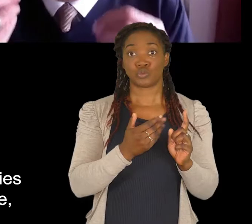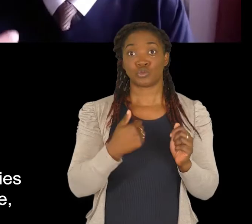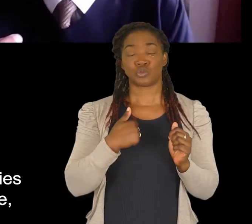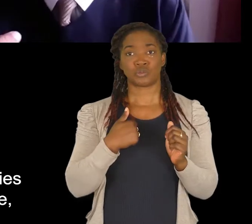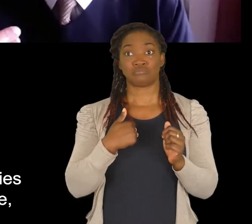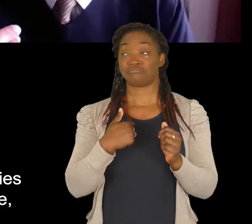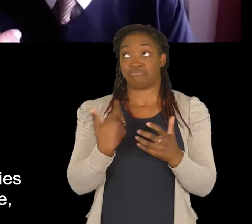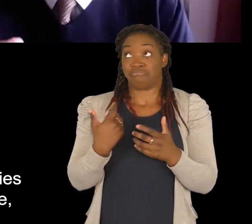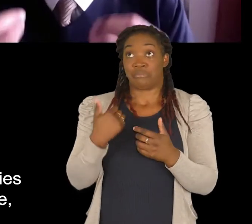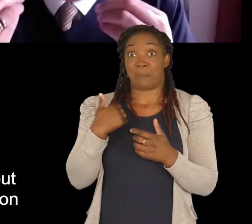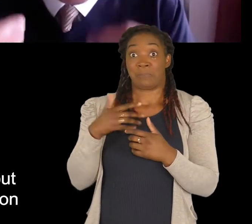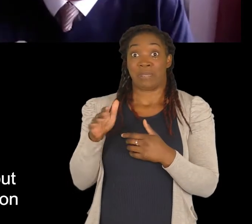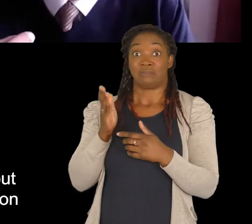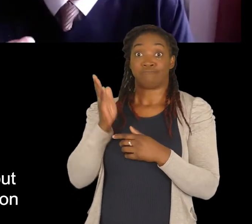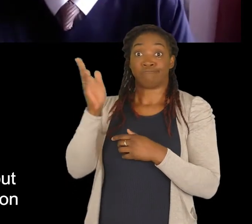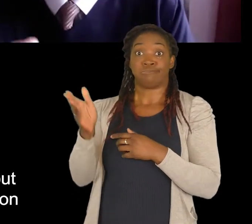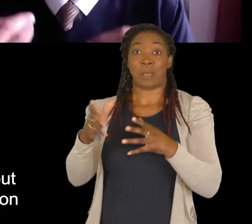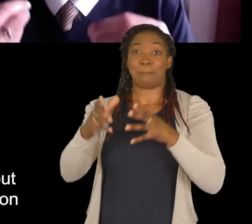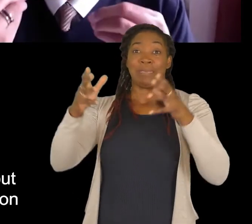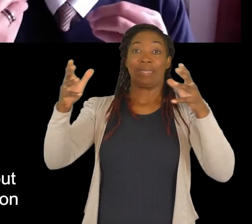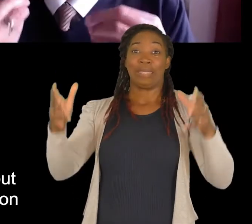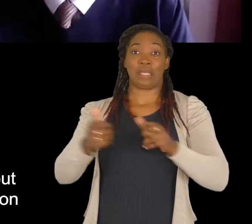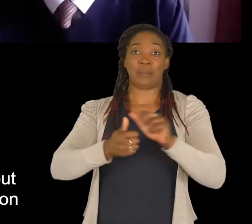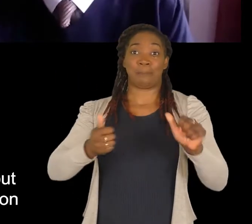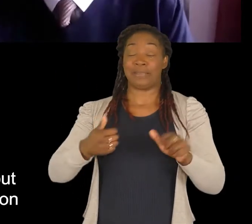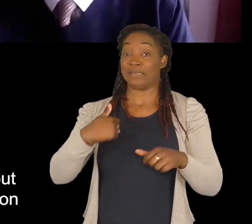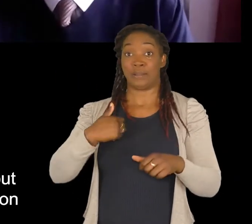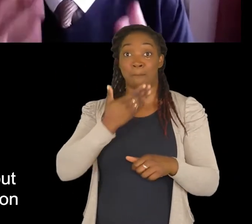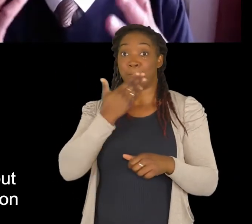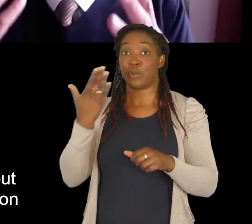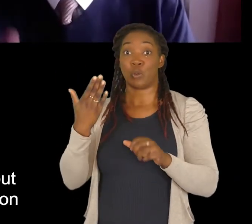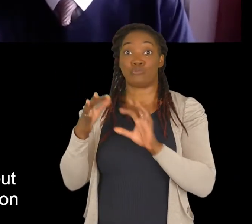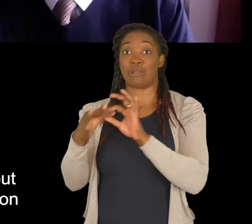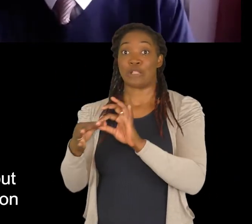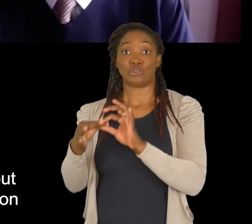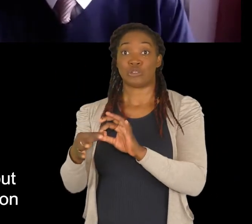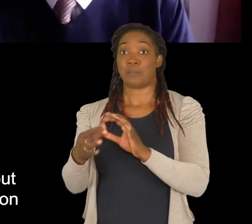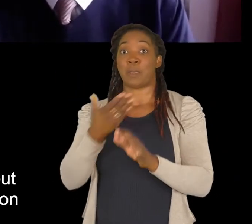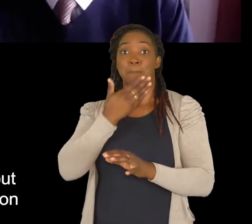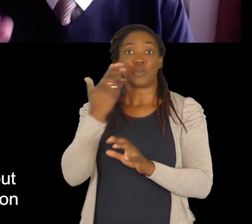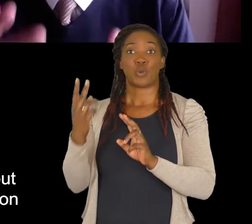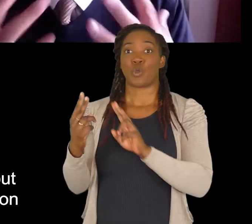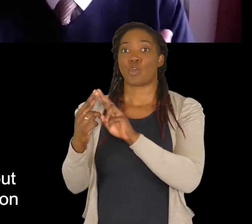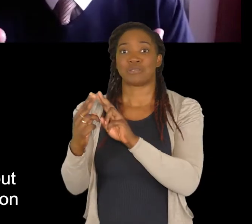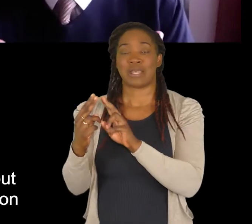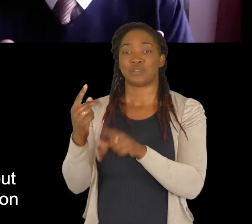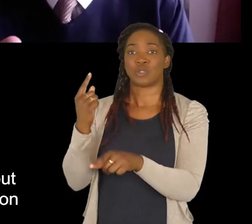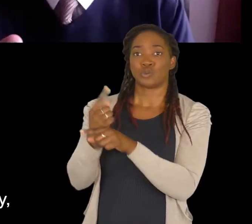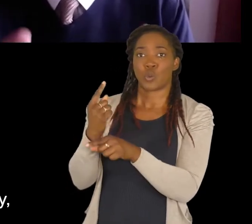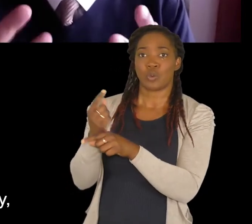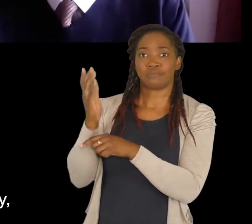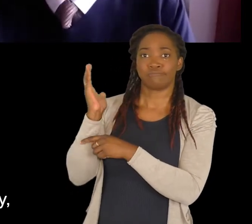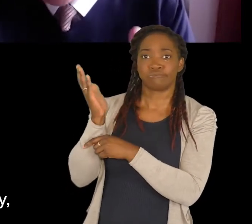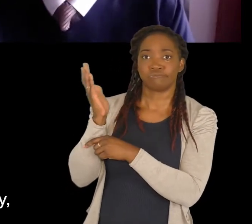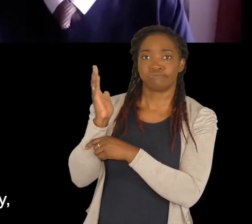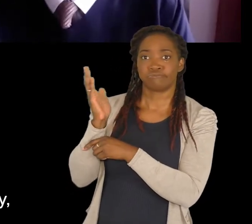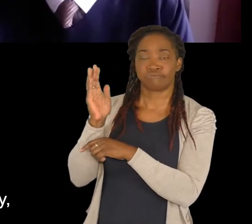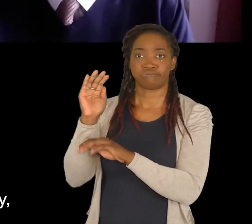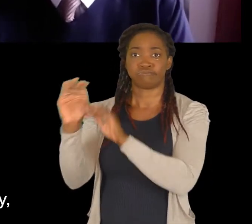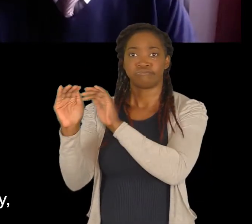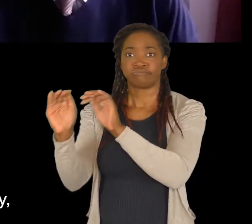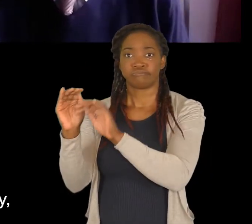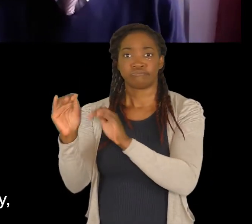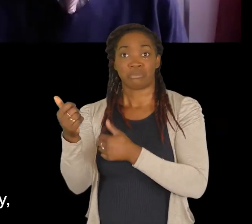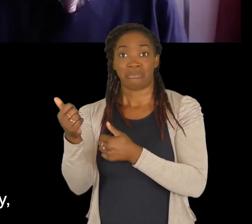with nothing behind me, no relationships, no contacts, but I talk about what we're doing and they want to come on board is